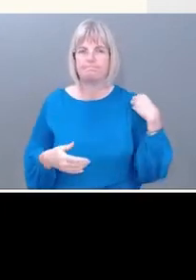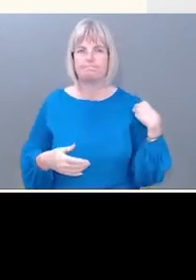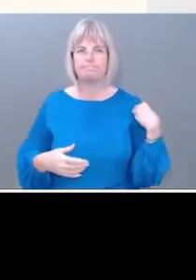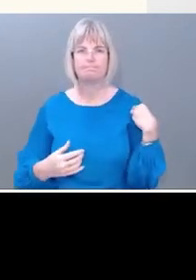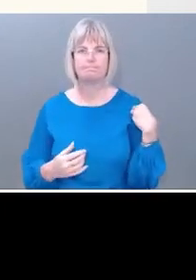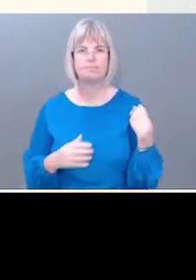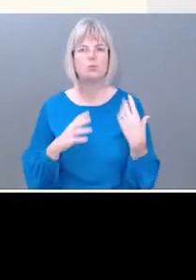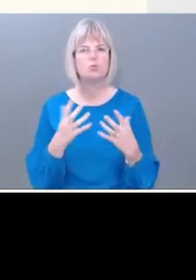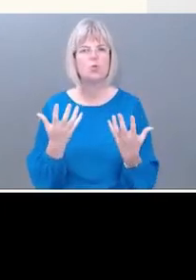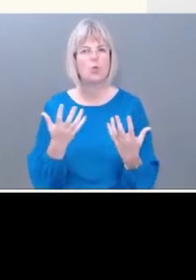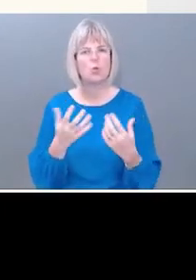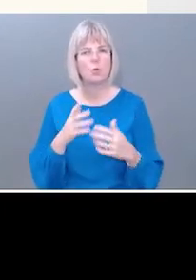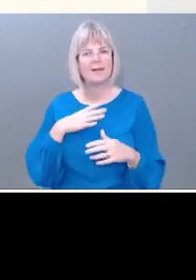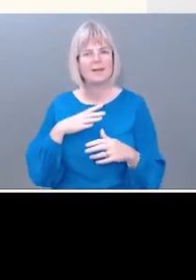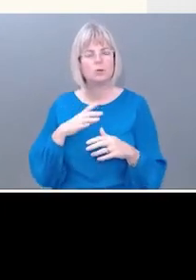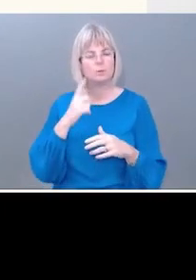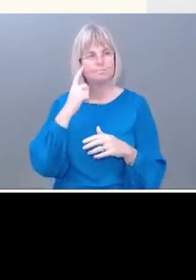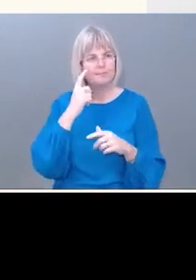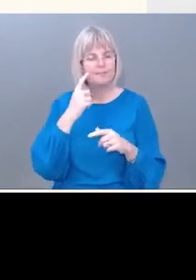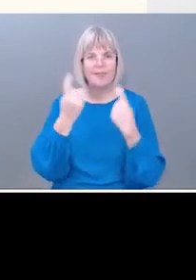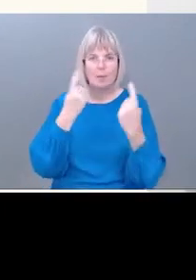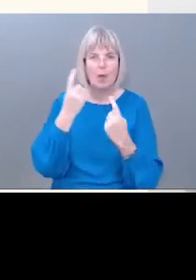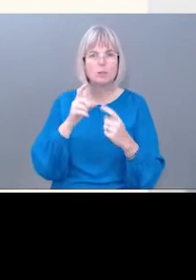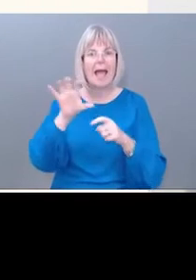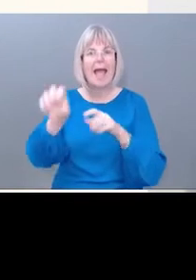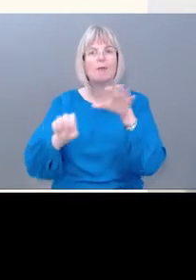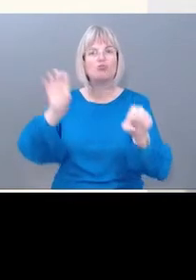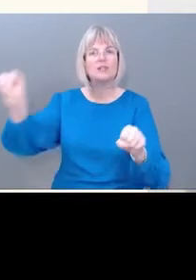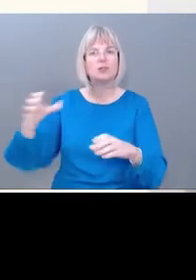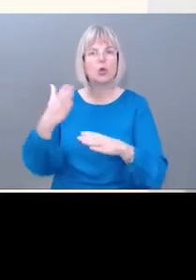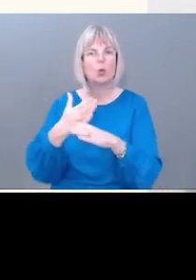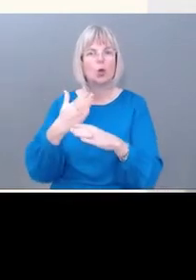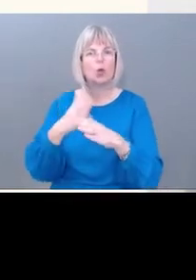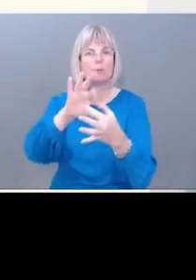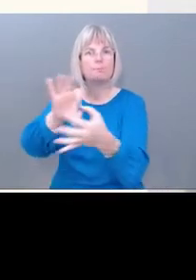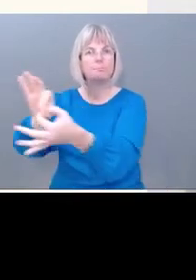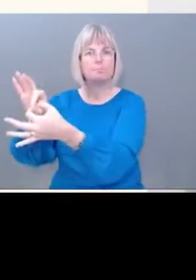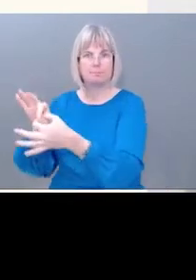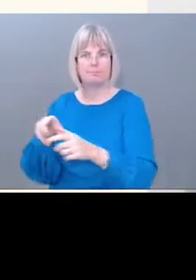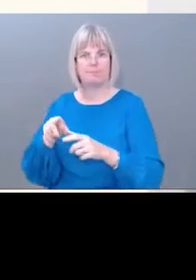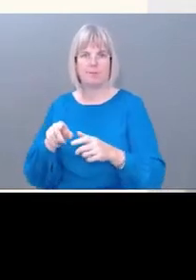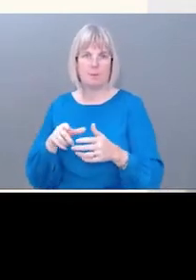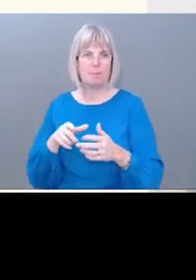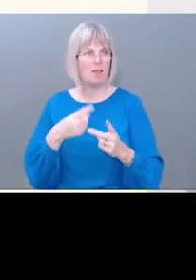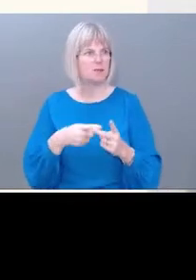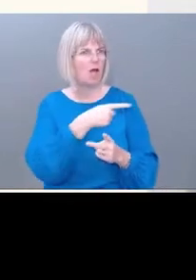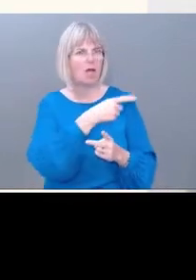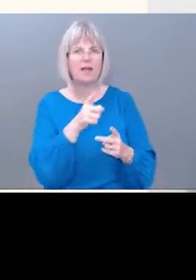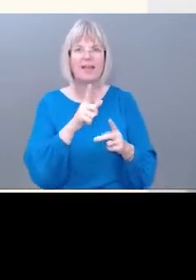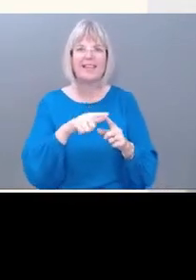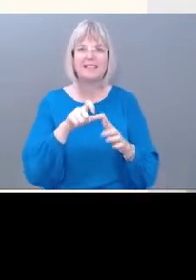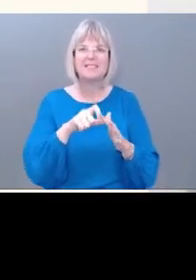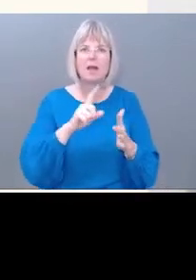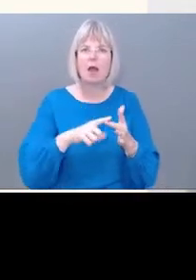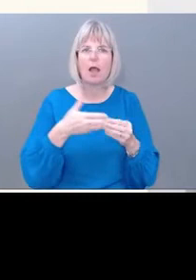think about some outreach work that's in progress at the moment, learning from other EDI leads as well, or kind of sharing resources and